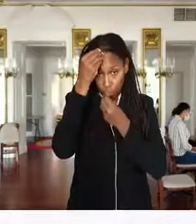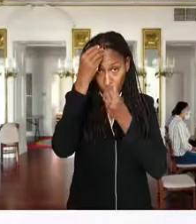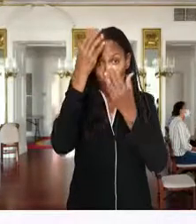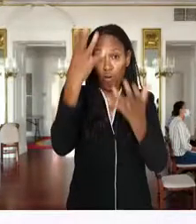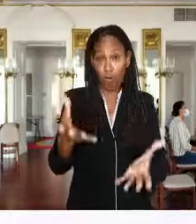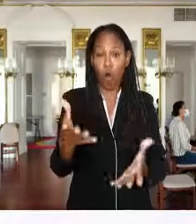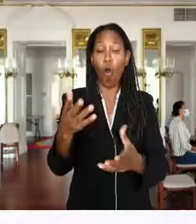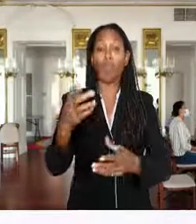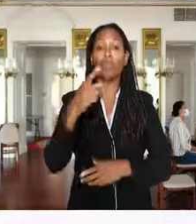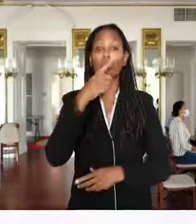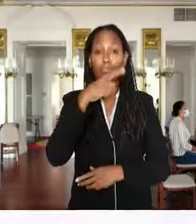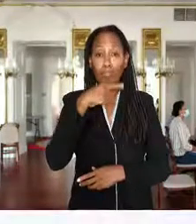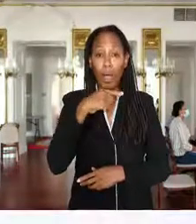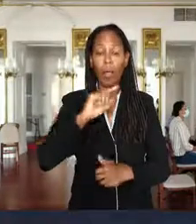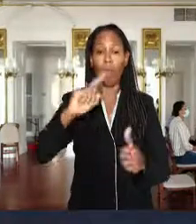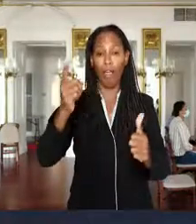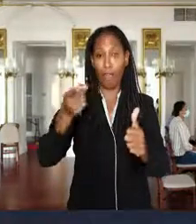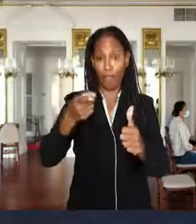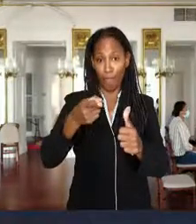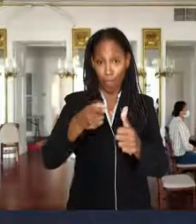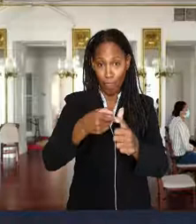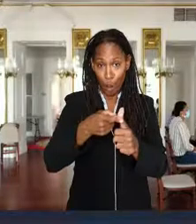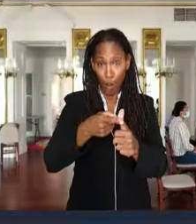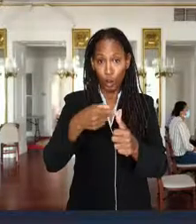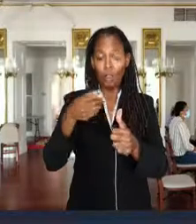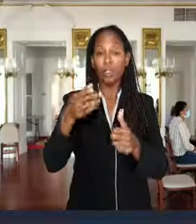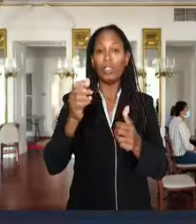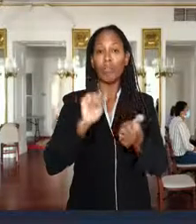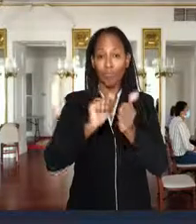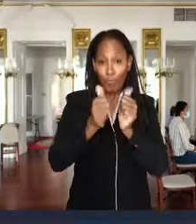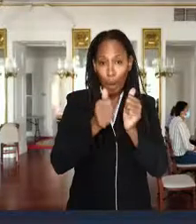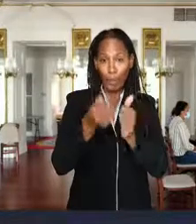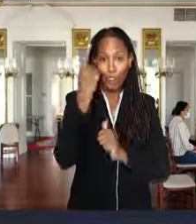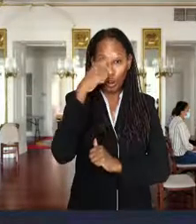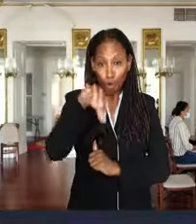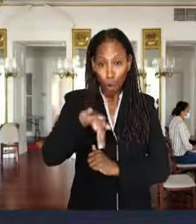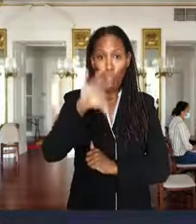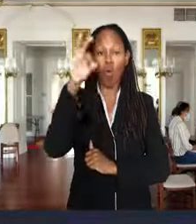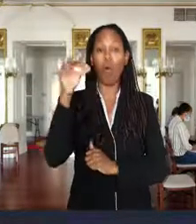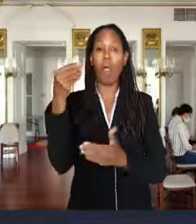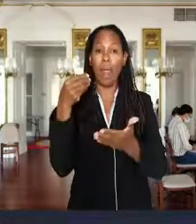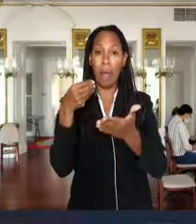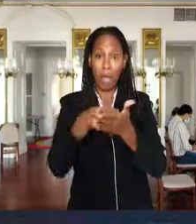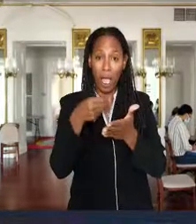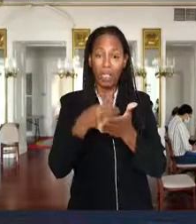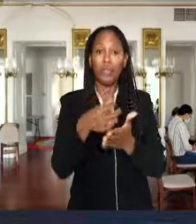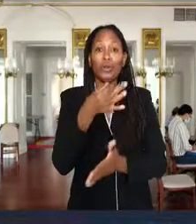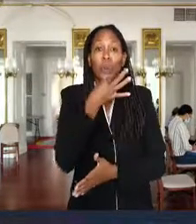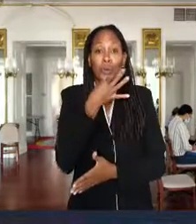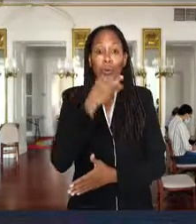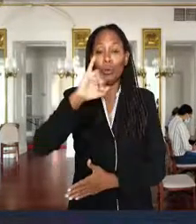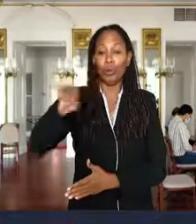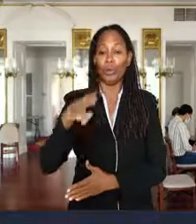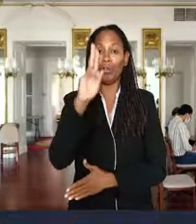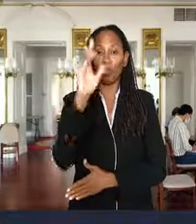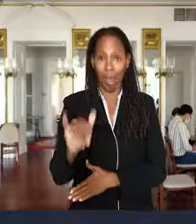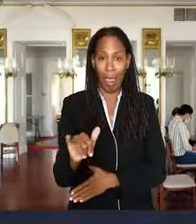we have our first Vax to Win drawing on July 9th. That's July 9th.